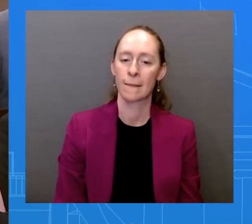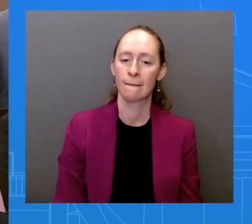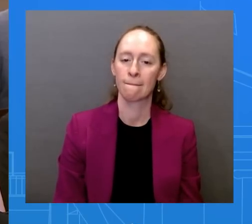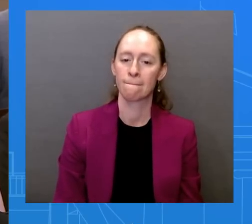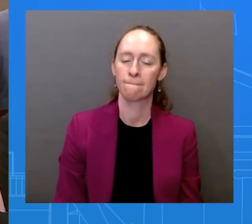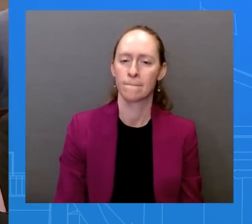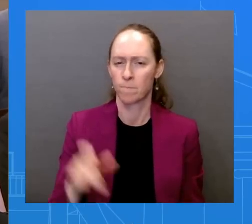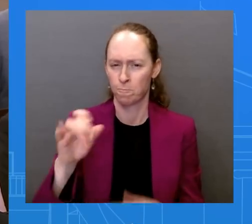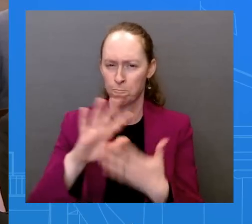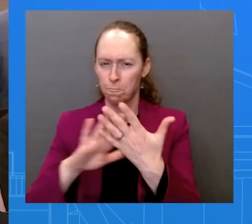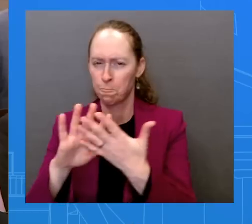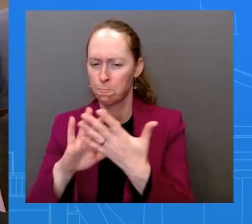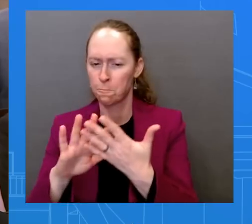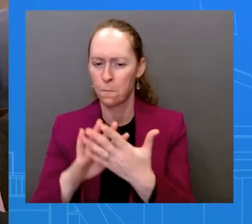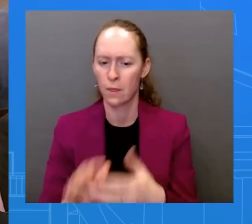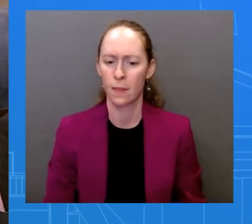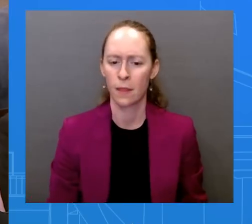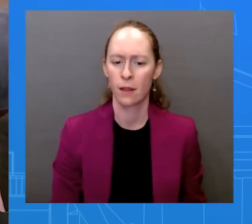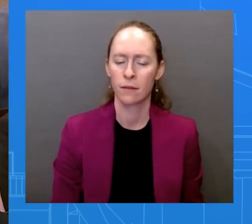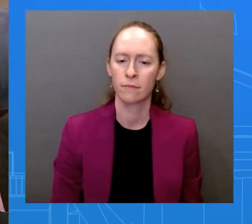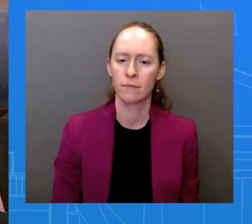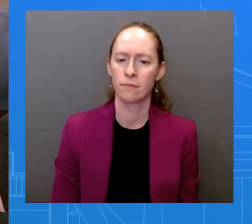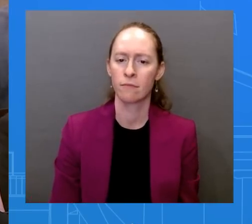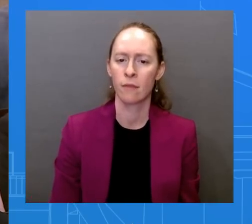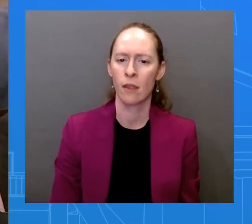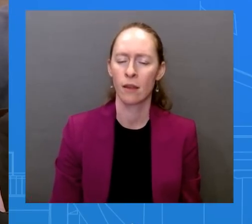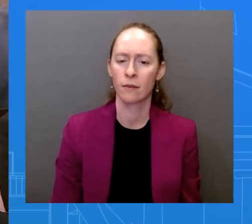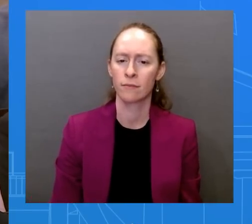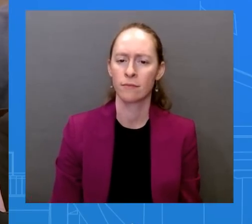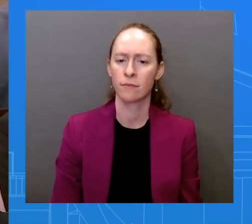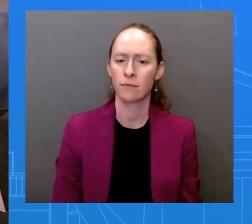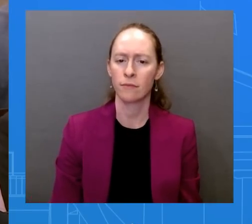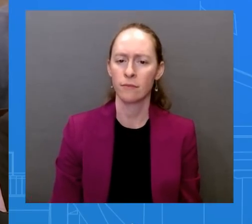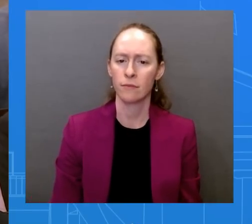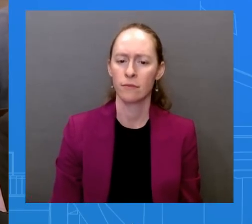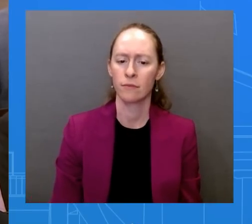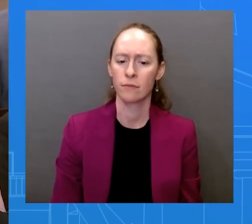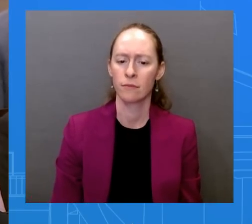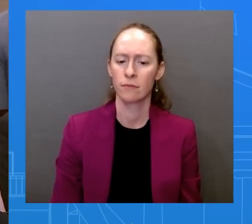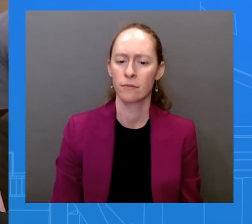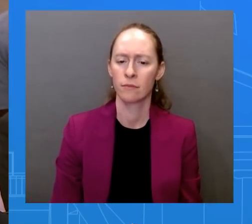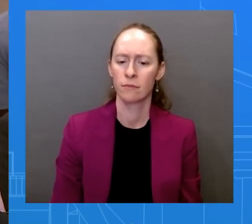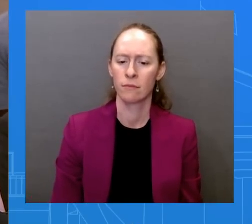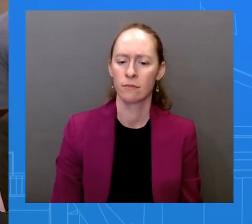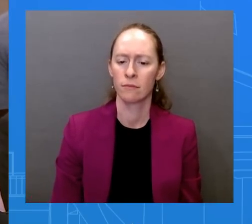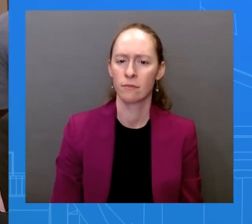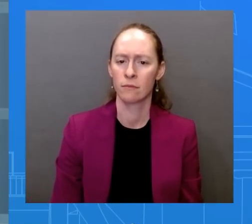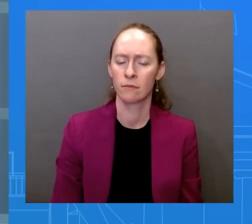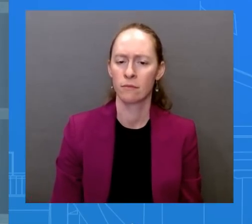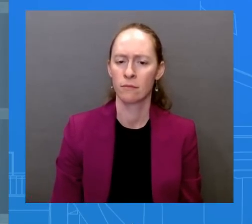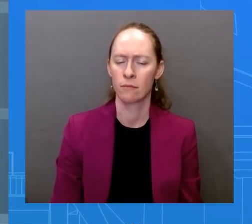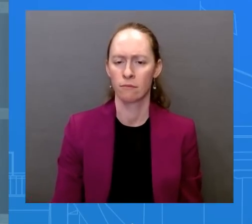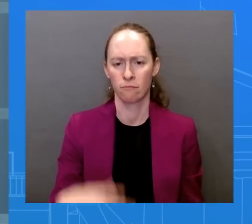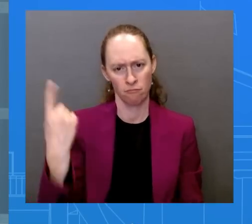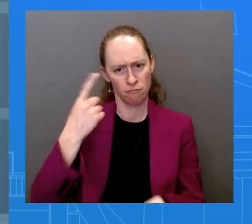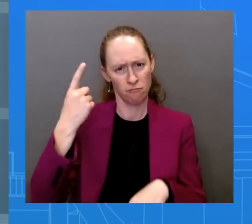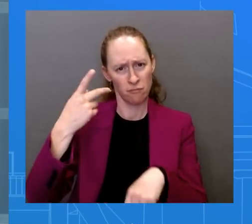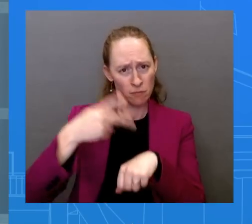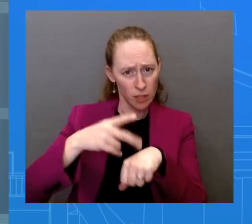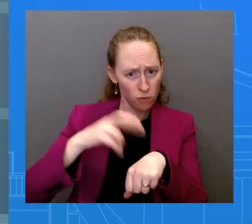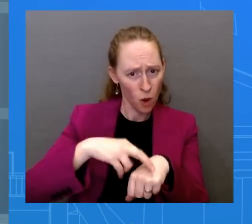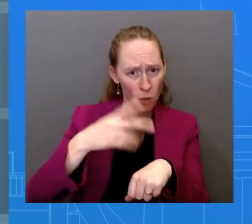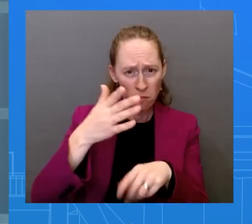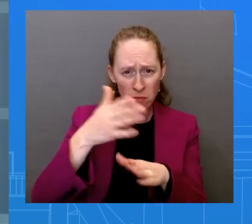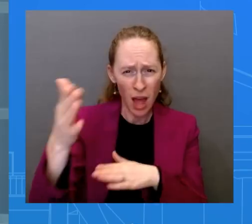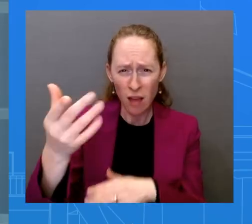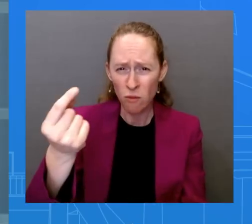trip down to Puerto Rico. Is he planning to go? Can you provide us any guidance on that? Sorry, I'm having a little bit of a hard time